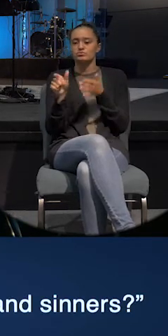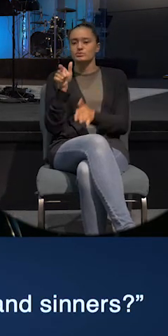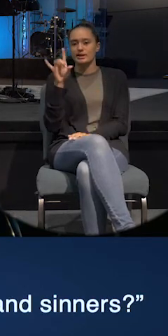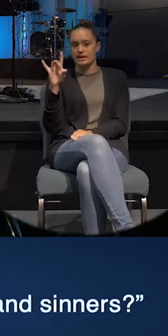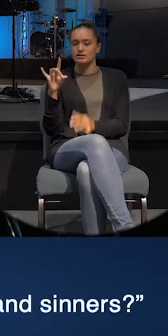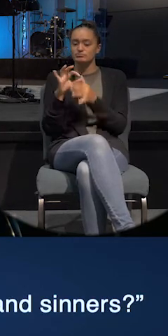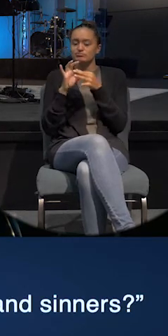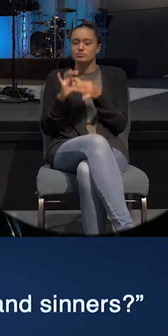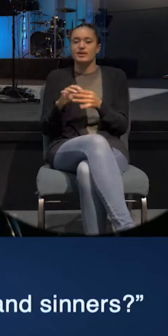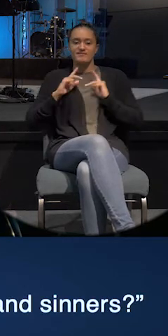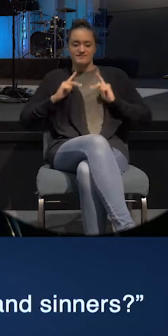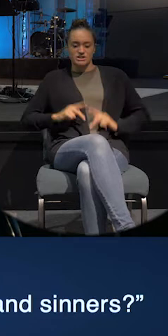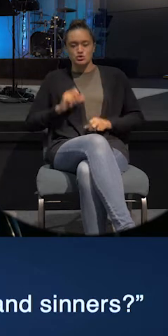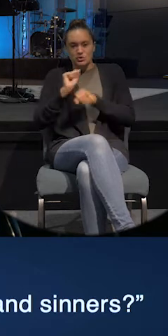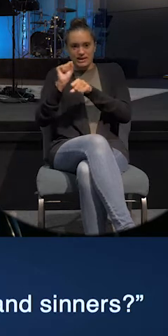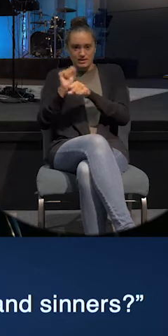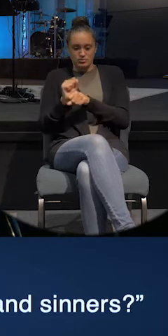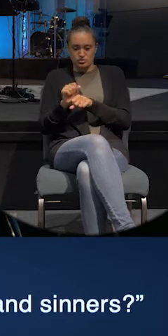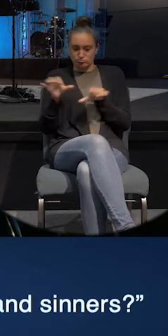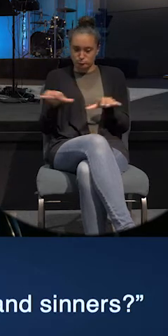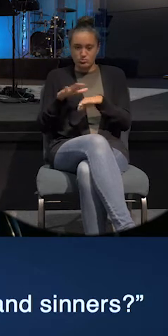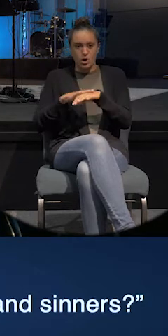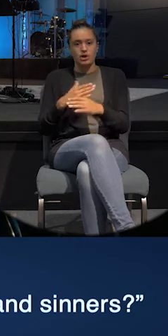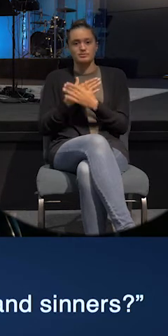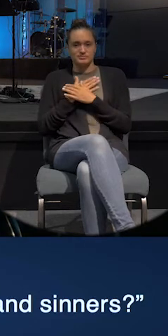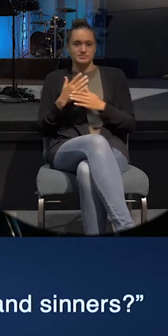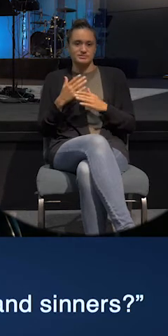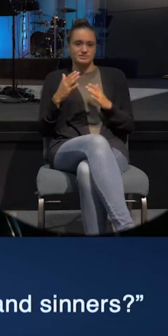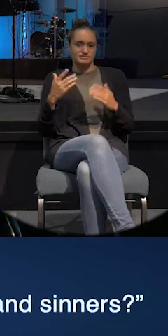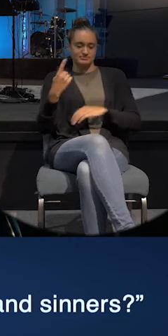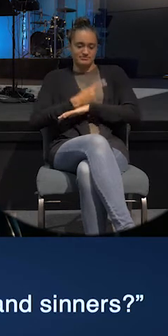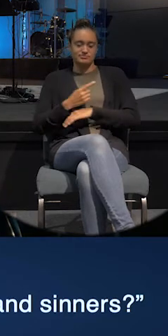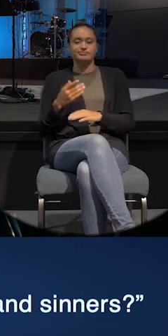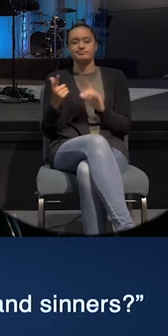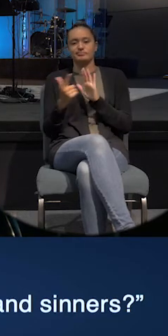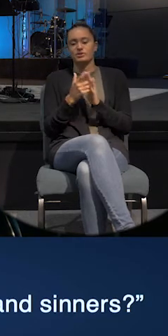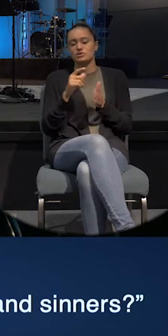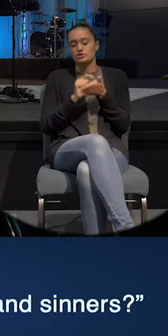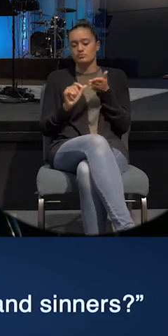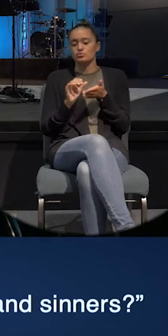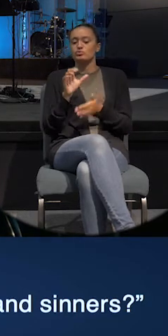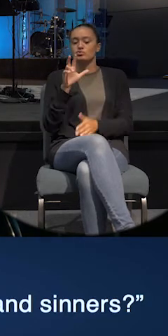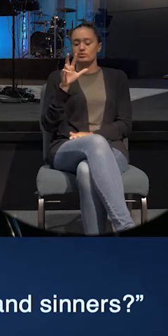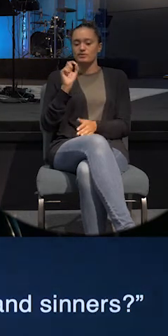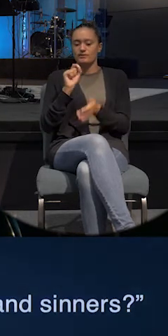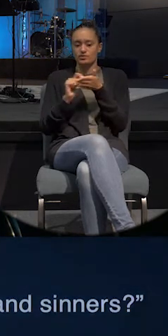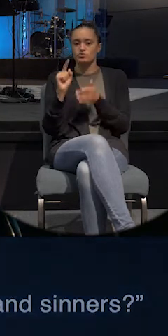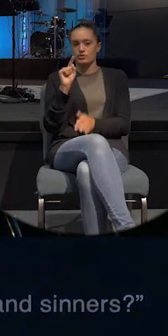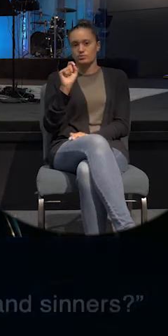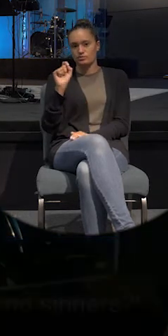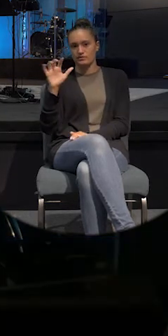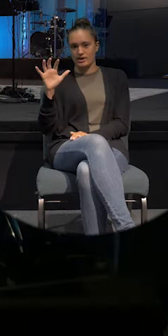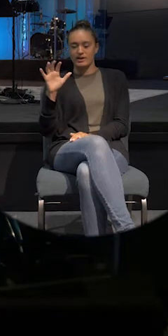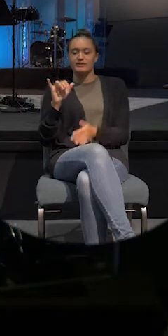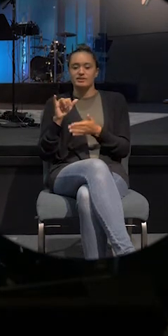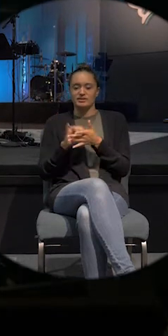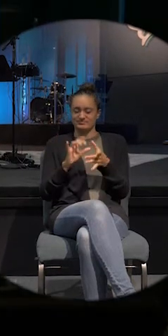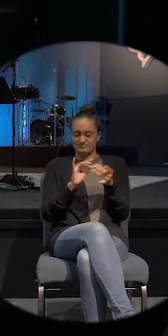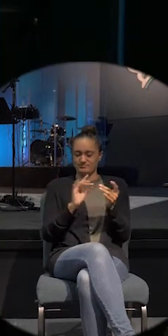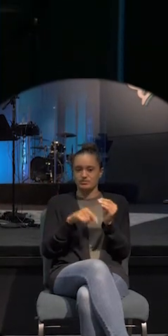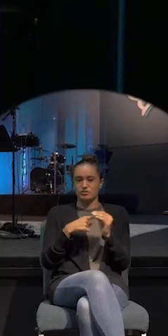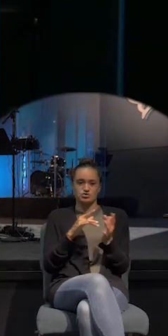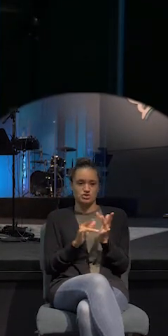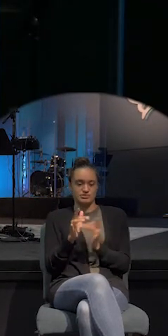physical labor being performed on the Sabbath. And then in chapter 3, verses 1 through 5, those verses center on Jesus healing a crippled man,